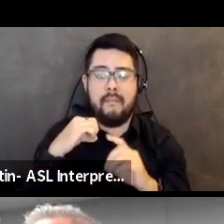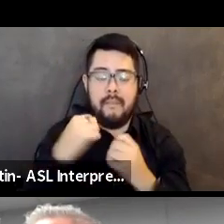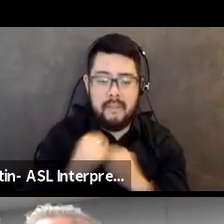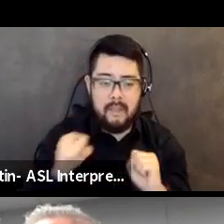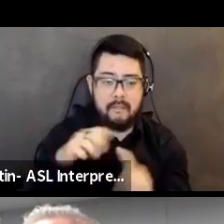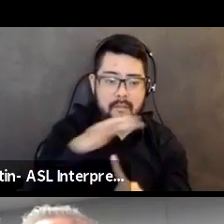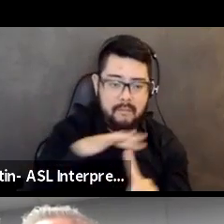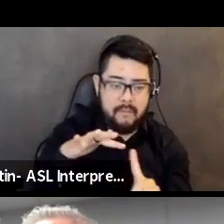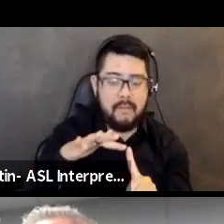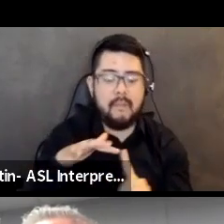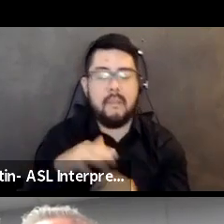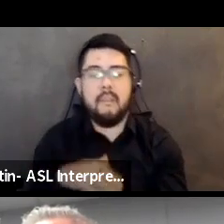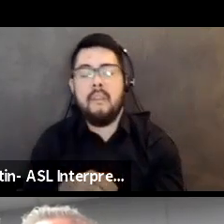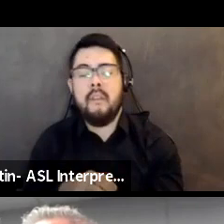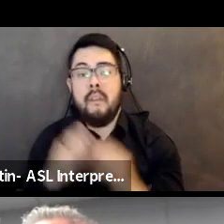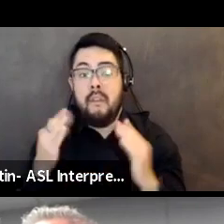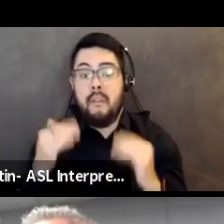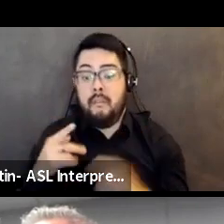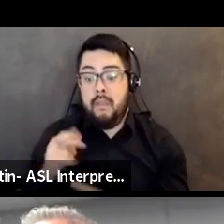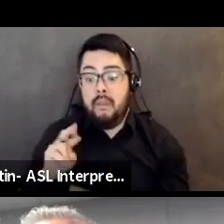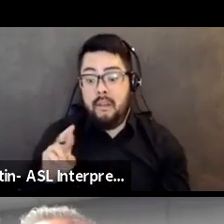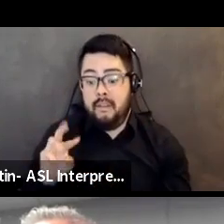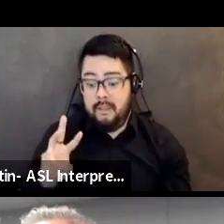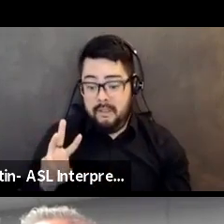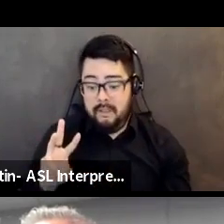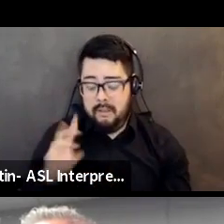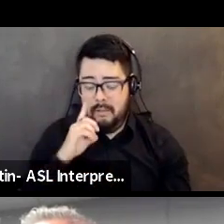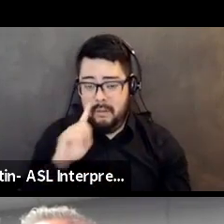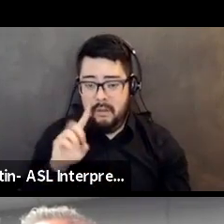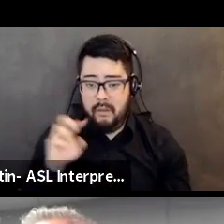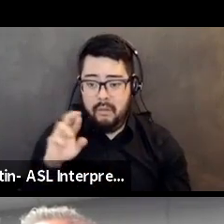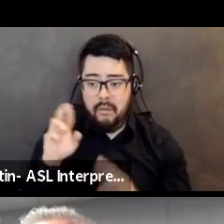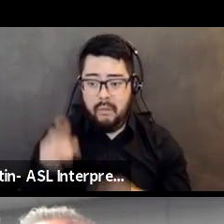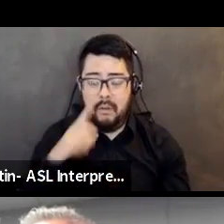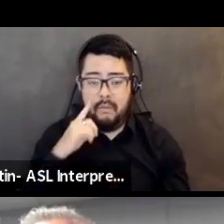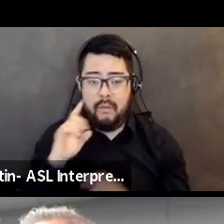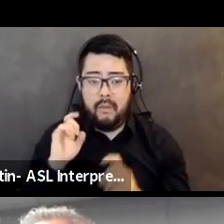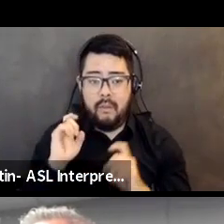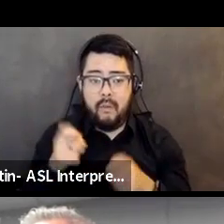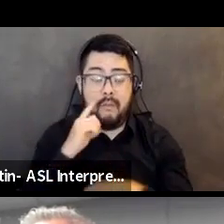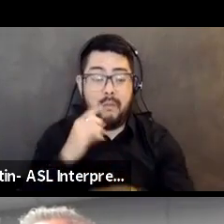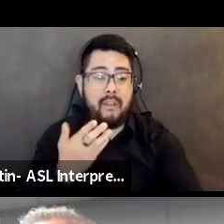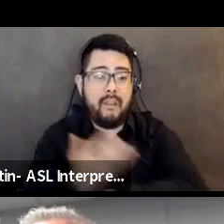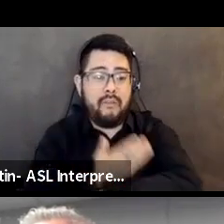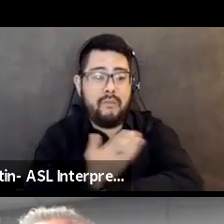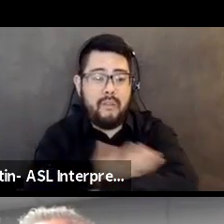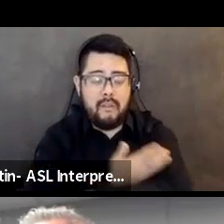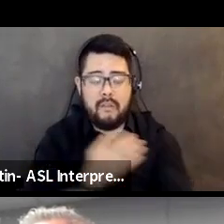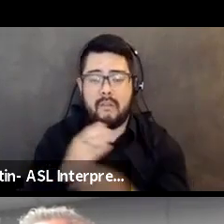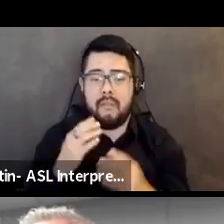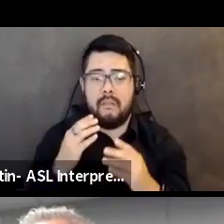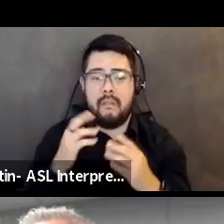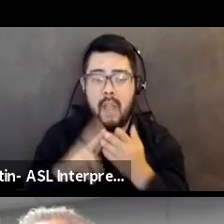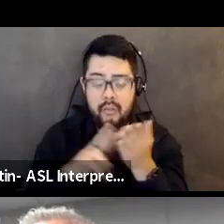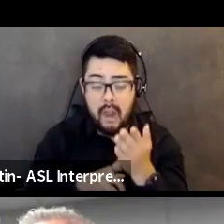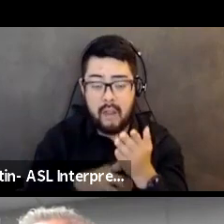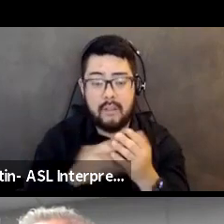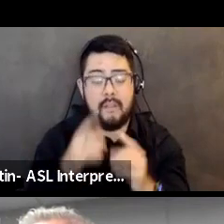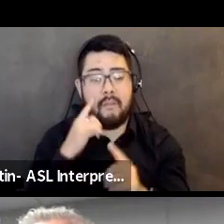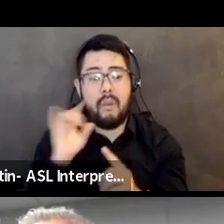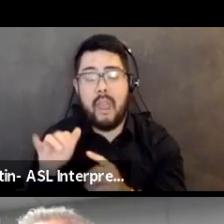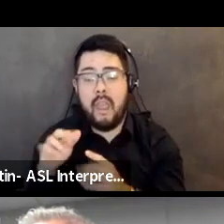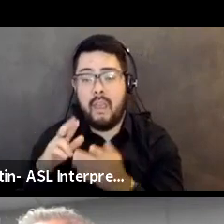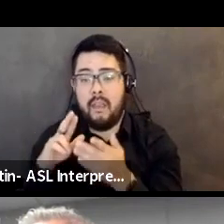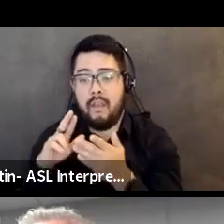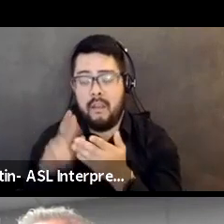pr six mr president is to re the report on the award of construction contracts and changes to construction contracts